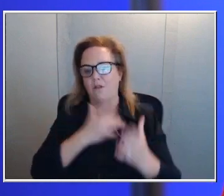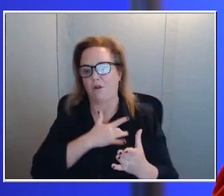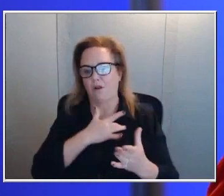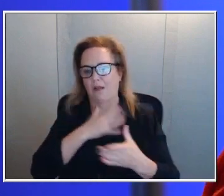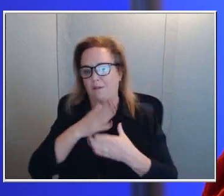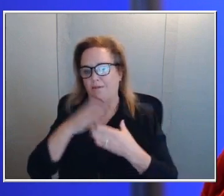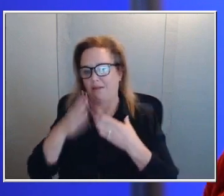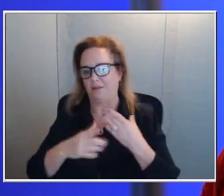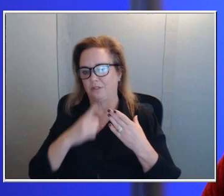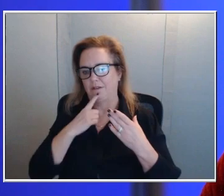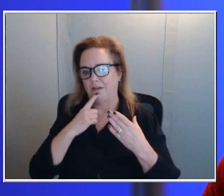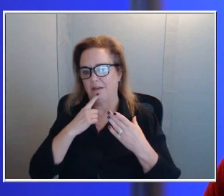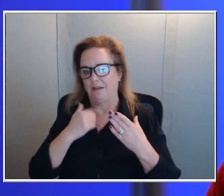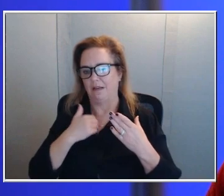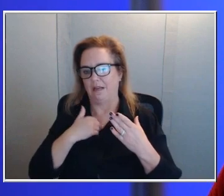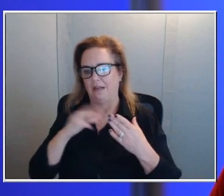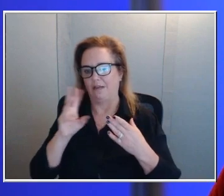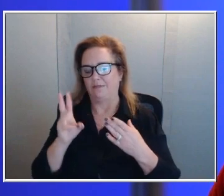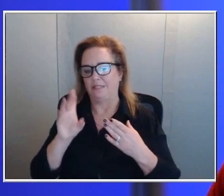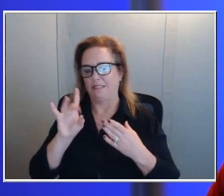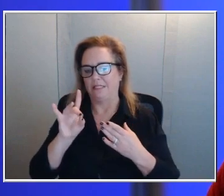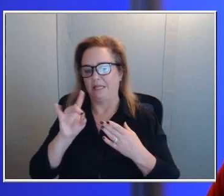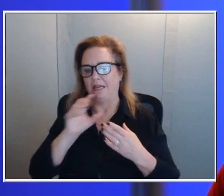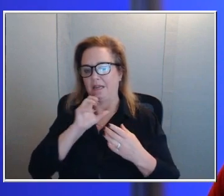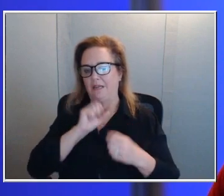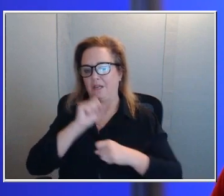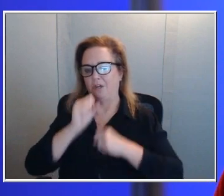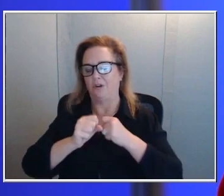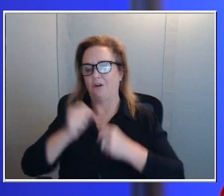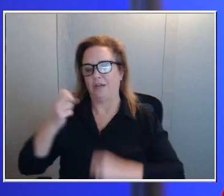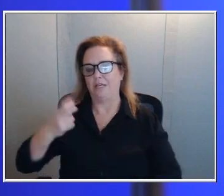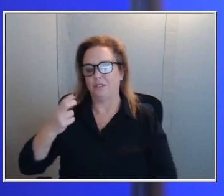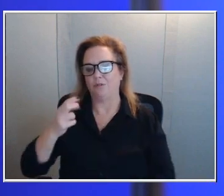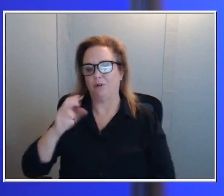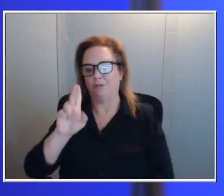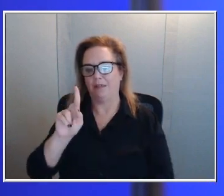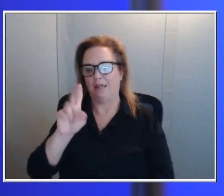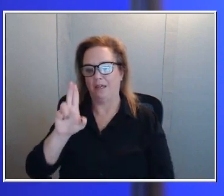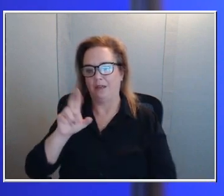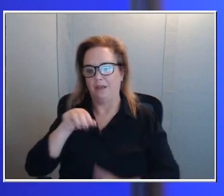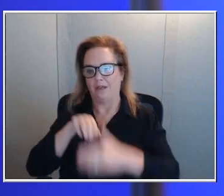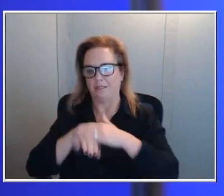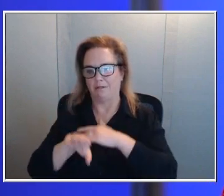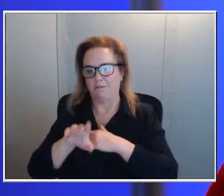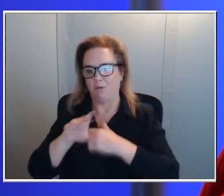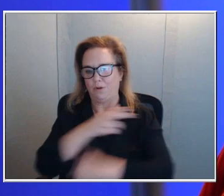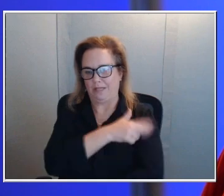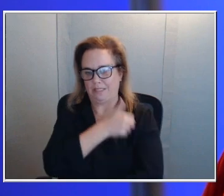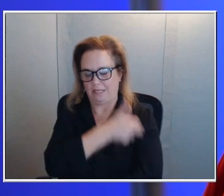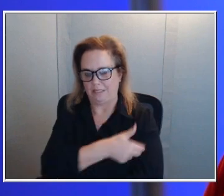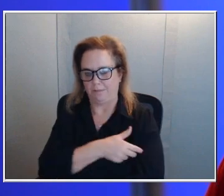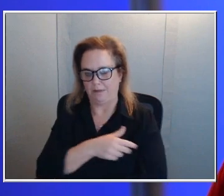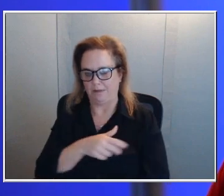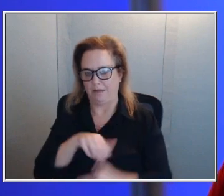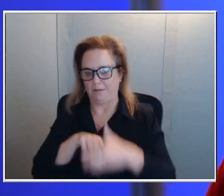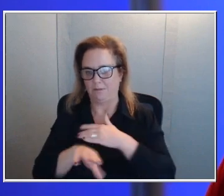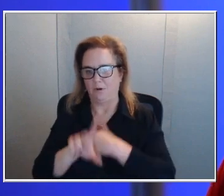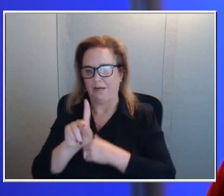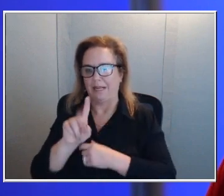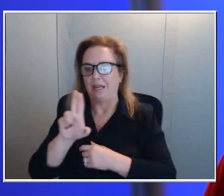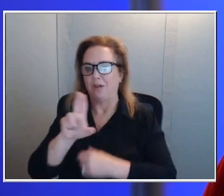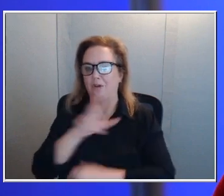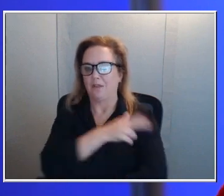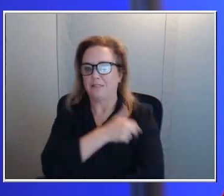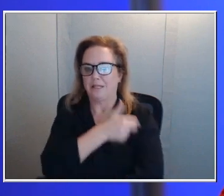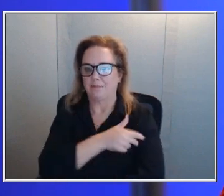saying I do have a 68-year history with the University of Kansas, because I was born in this hospital. You were? I was born in this